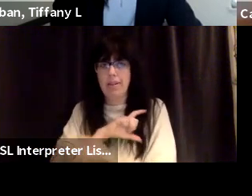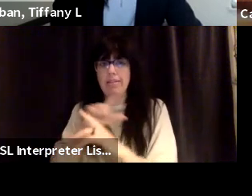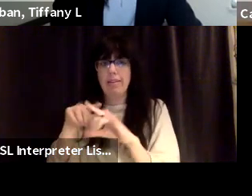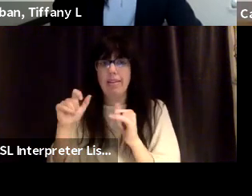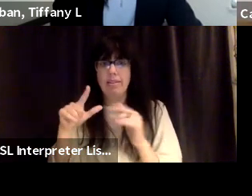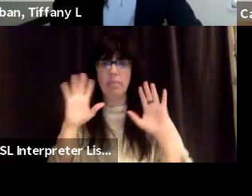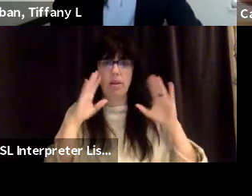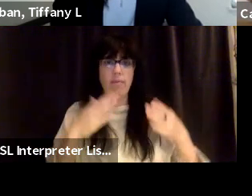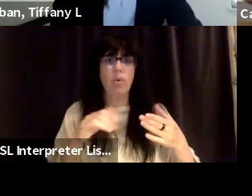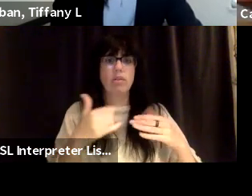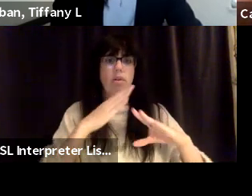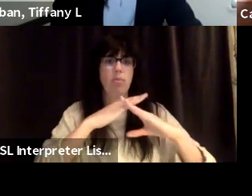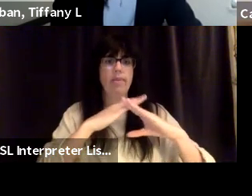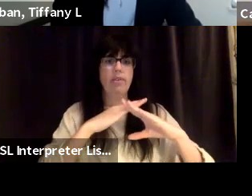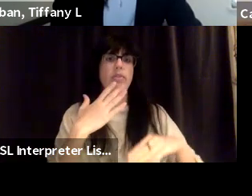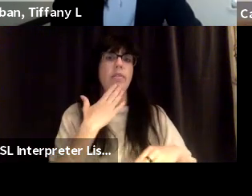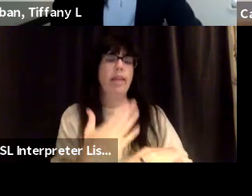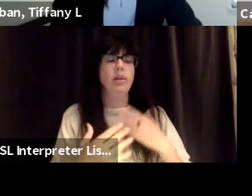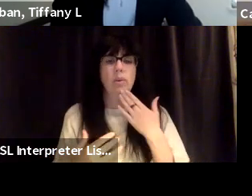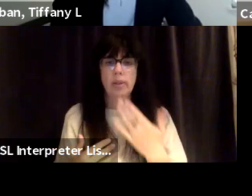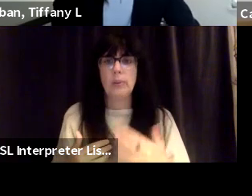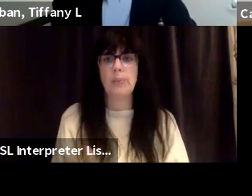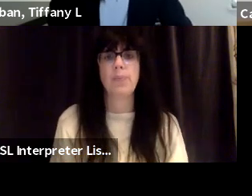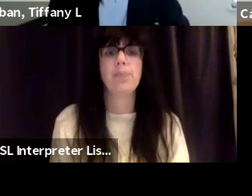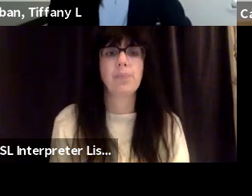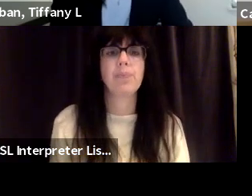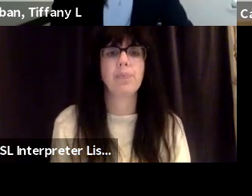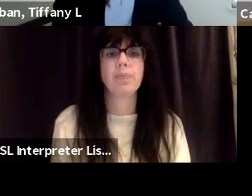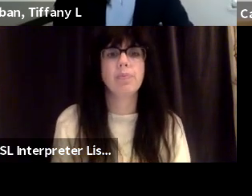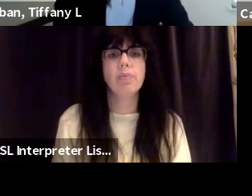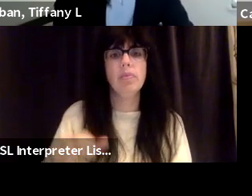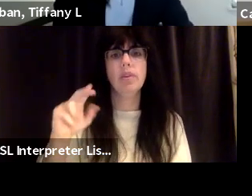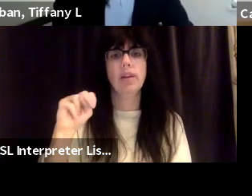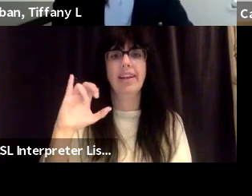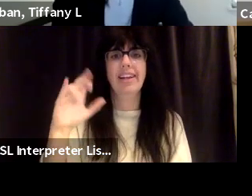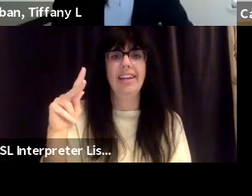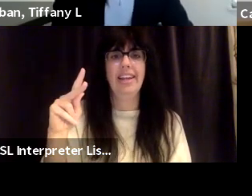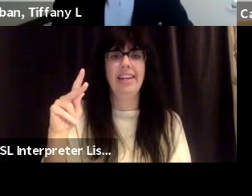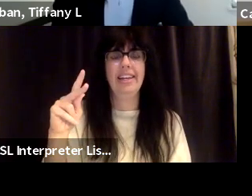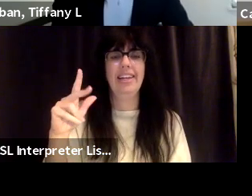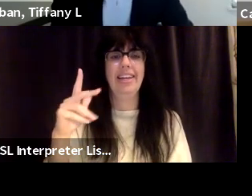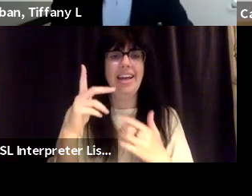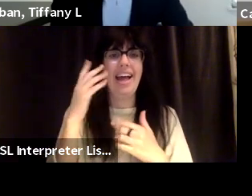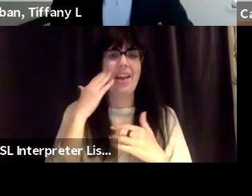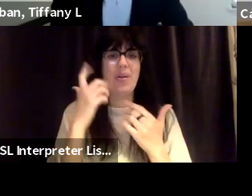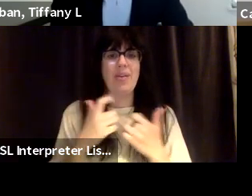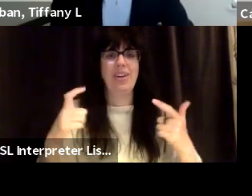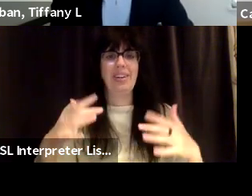the same time. Thank you, Felicia. Yes, thank you. Thank you, Nick. I know everyone needs to take a deep breath.